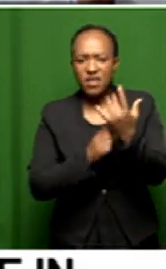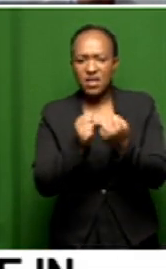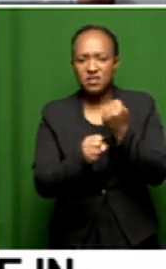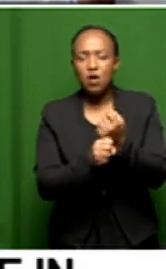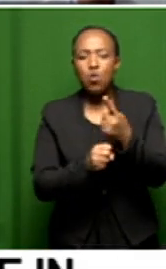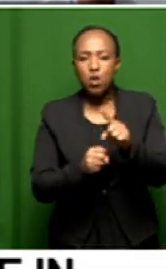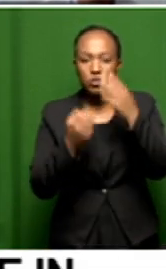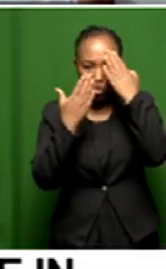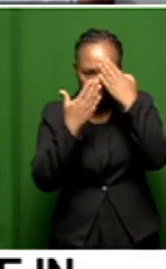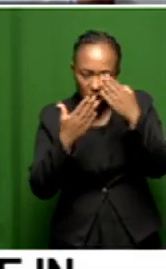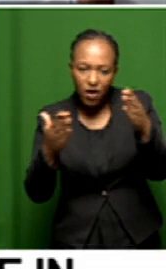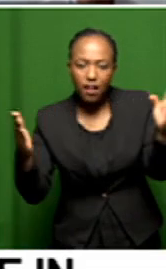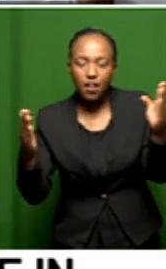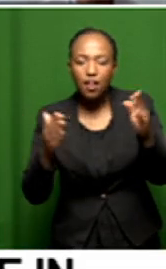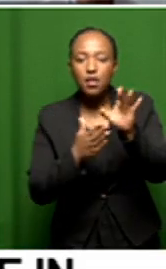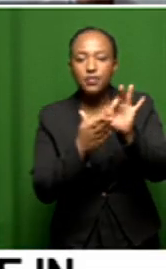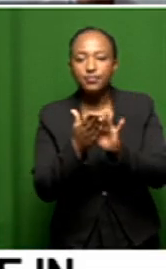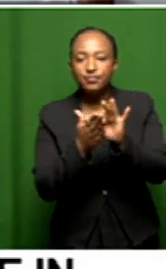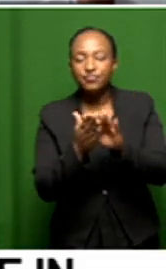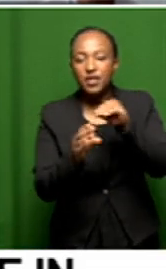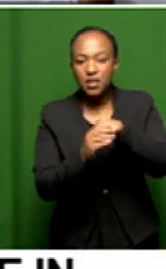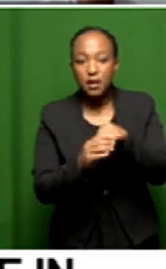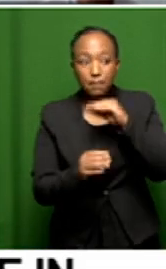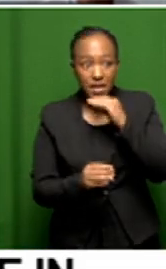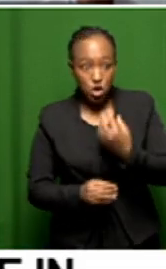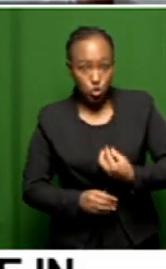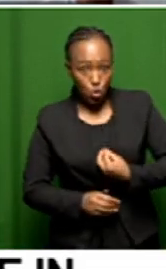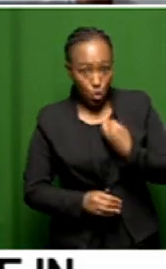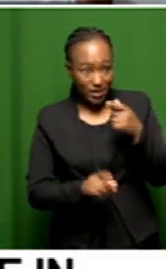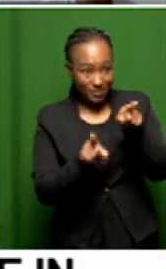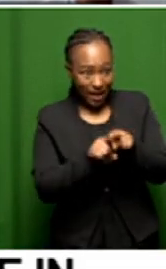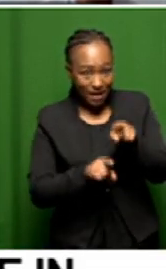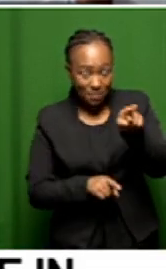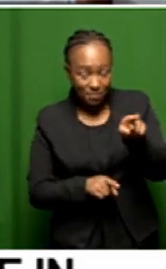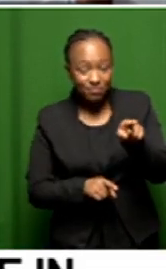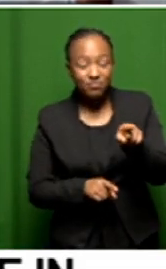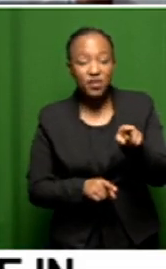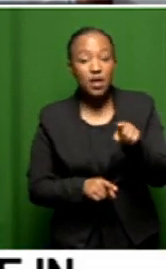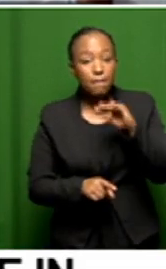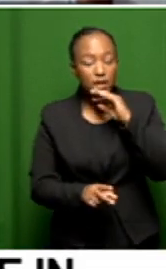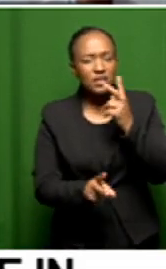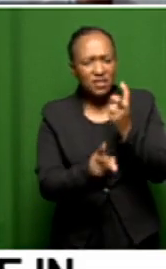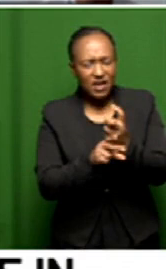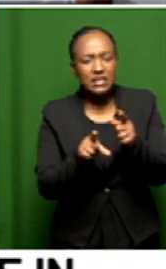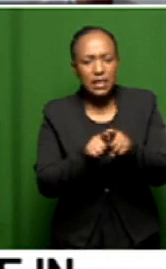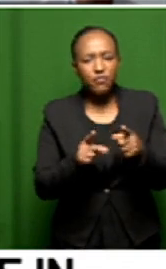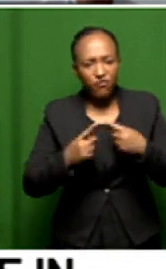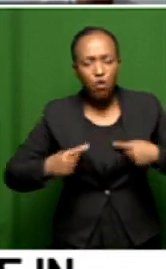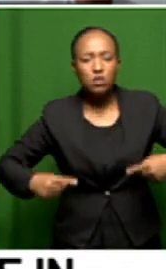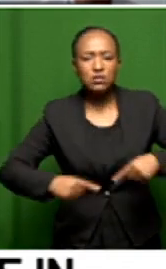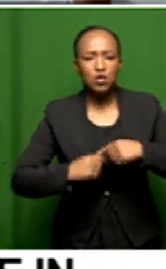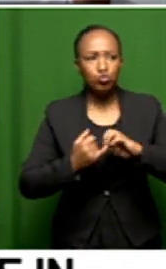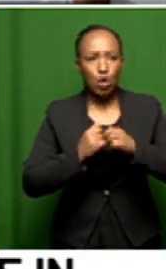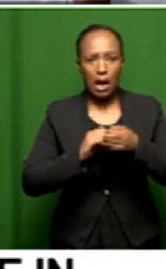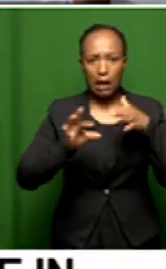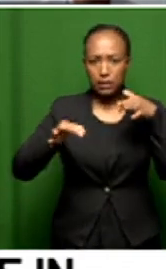general elections, and there is no way that the same youths, or in fact it's going to make it even difficult for us as well to try and